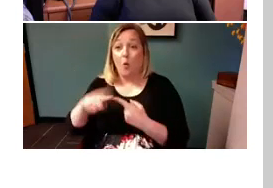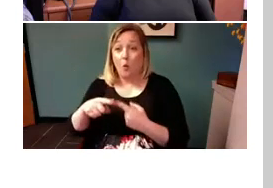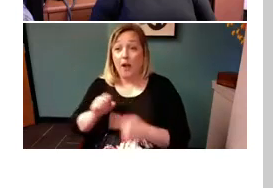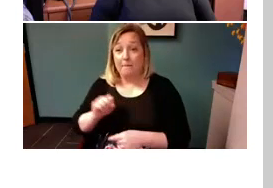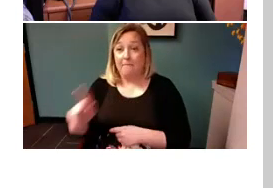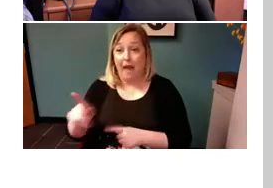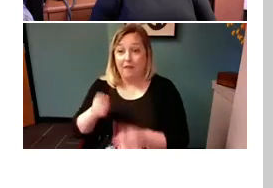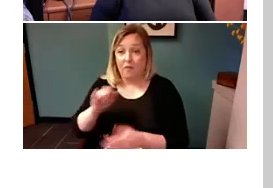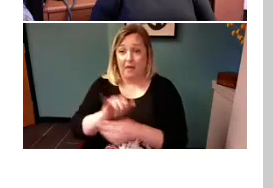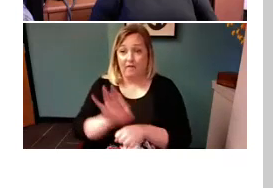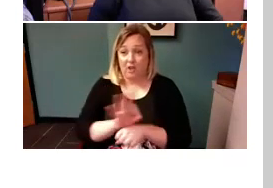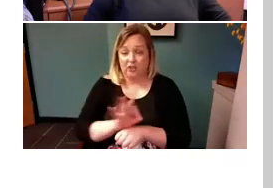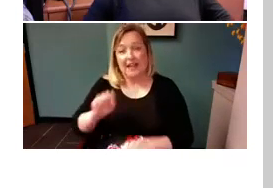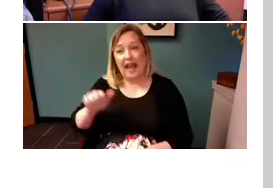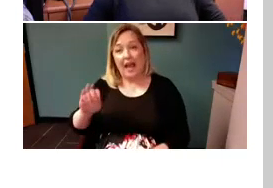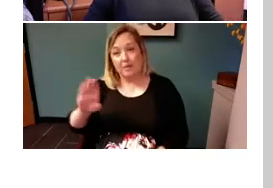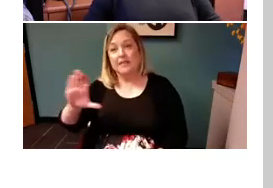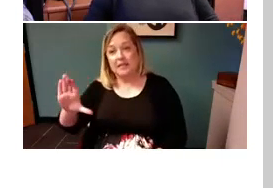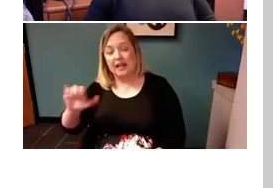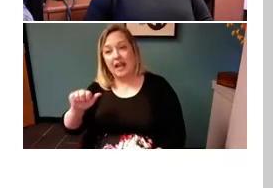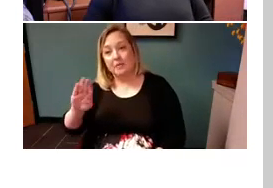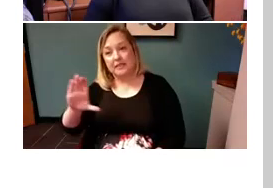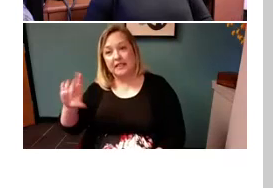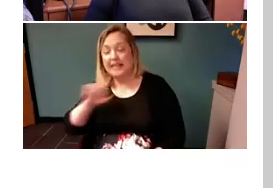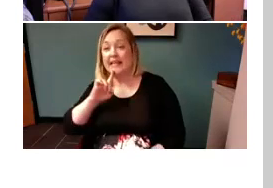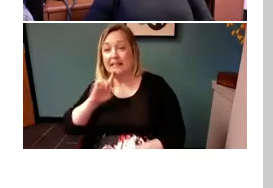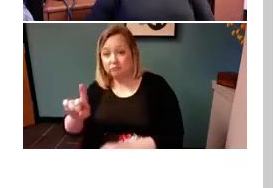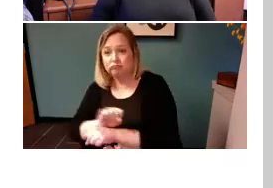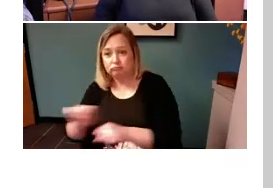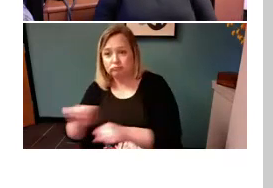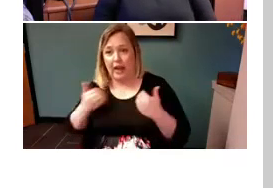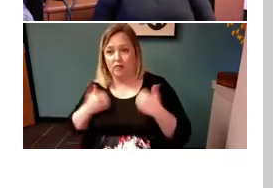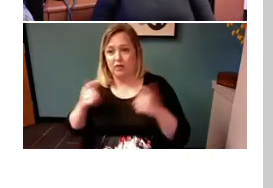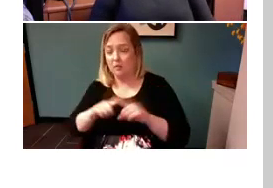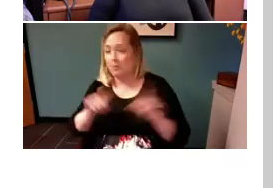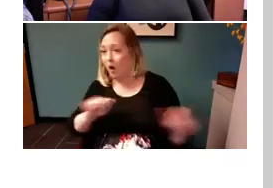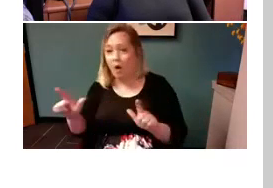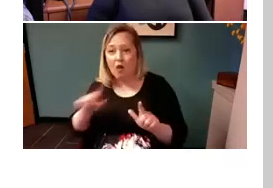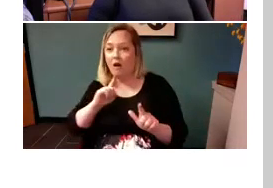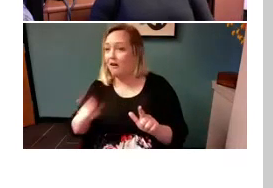legitimate address, but all of these values are removed from the stack.